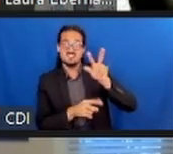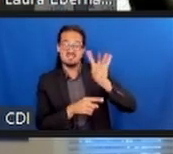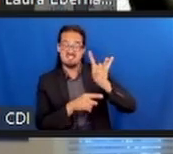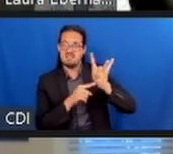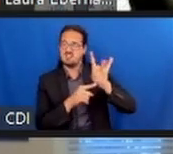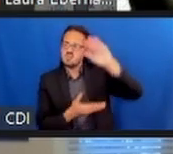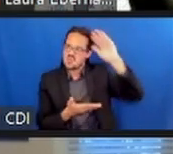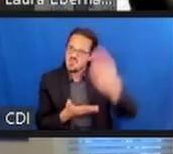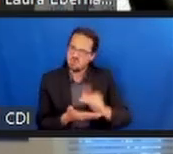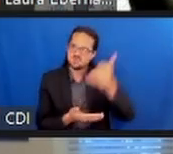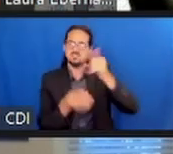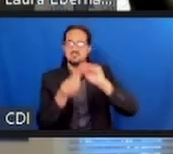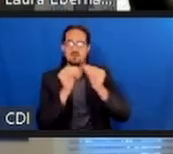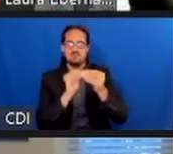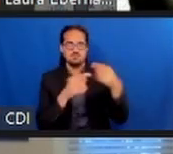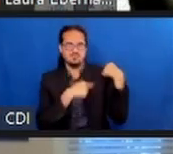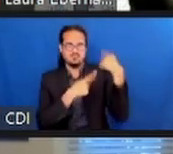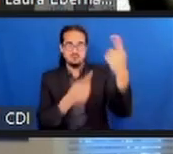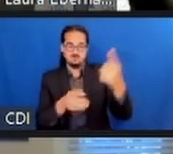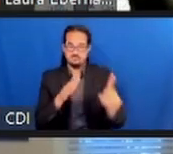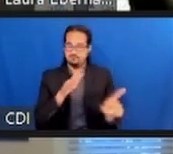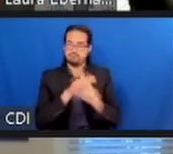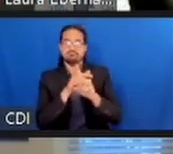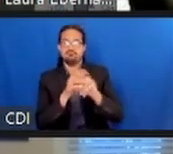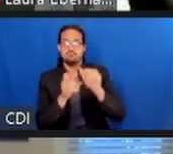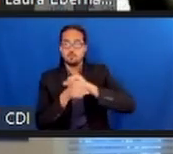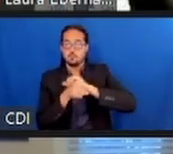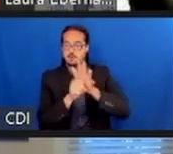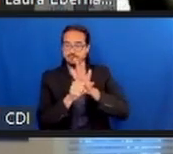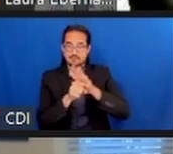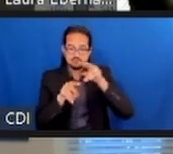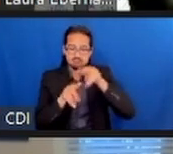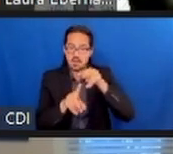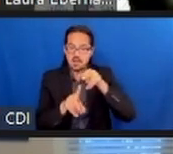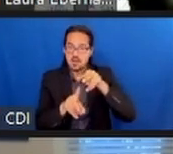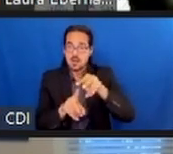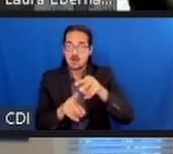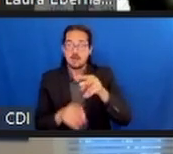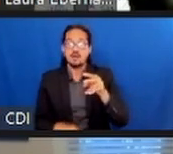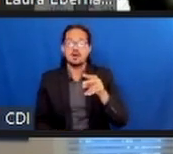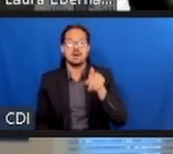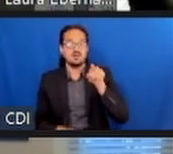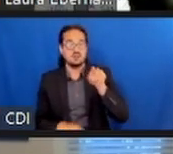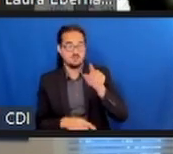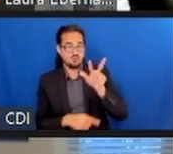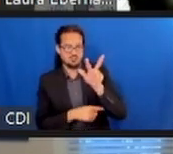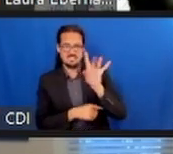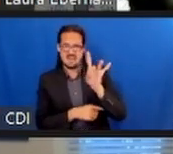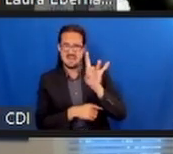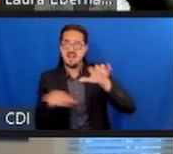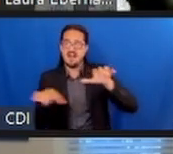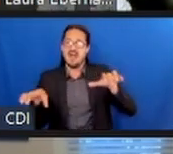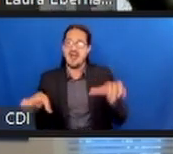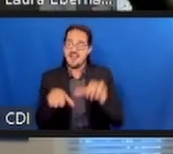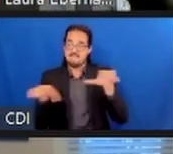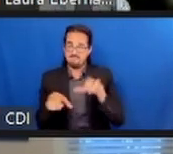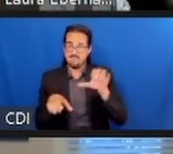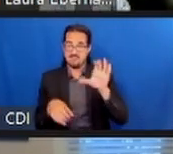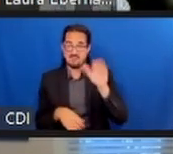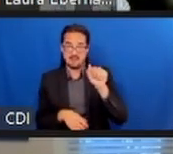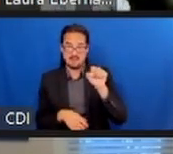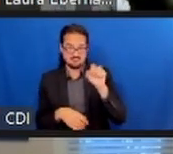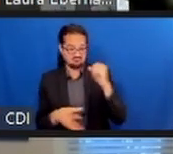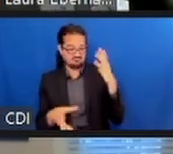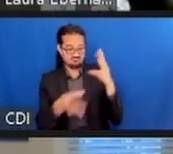started tracking it. That means that there's only 38 active cases in the county right now over the past 2 weeks. Another sign of the progress